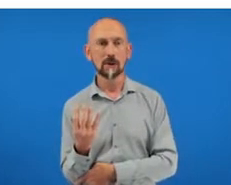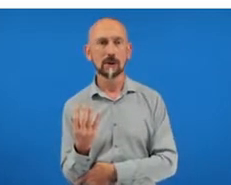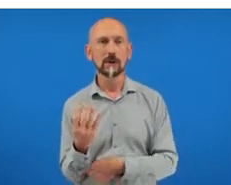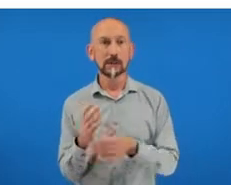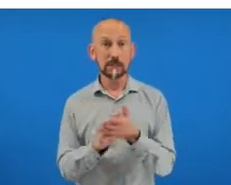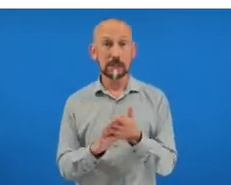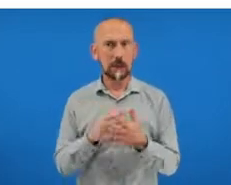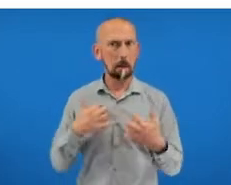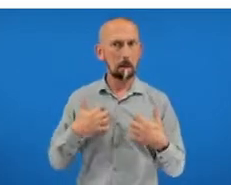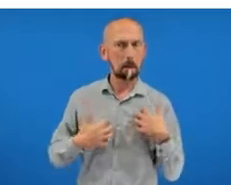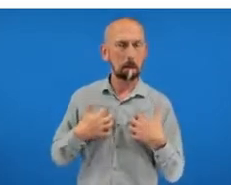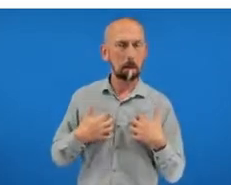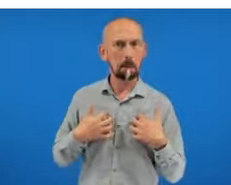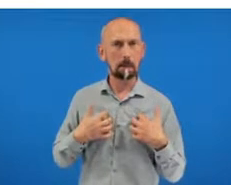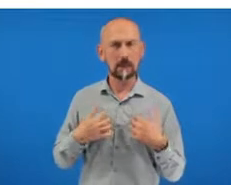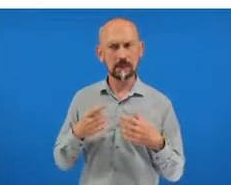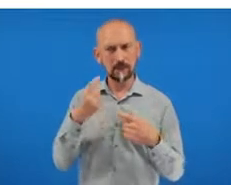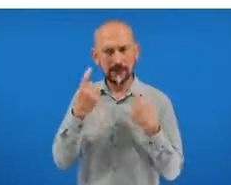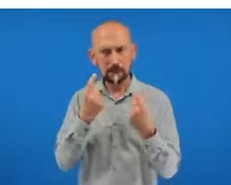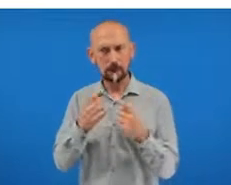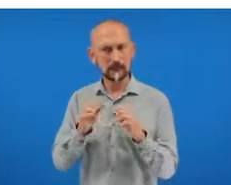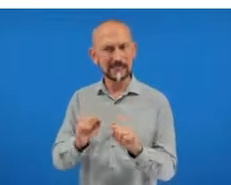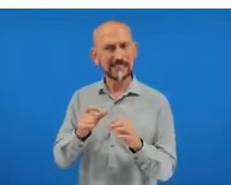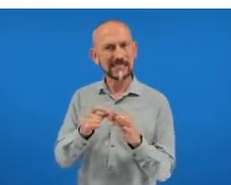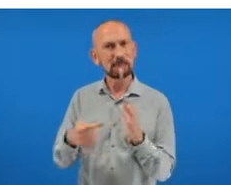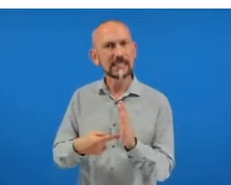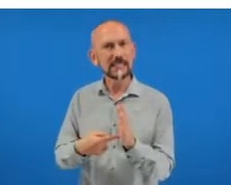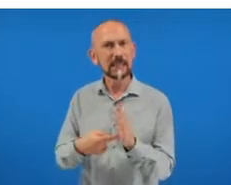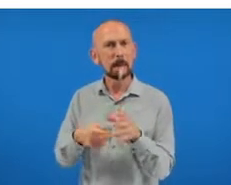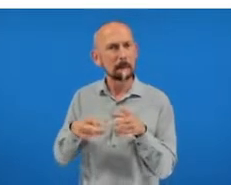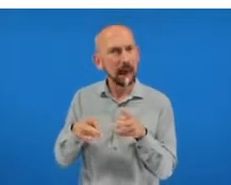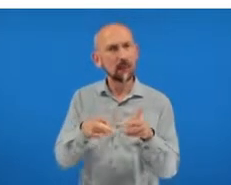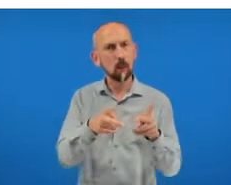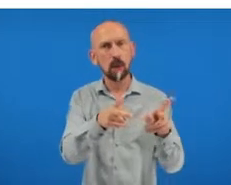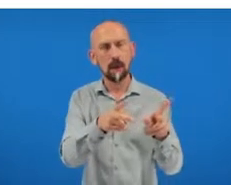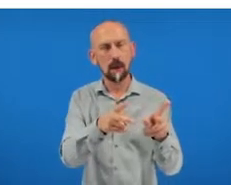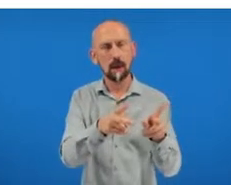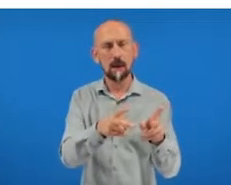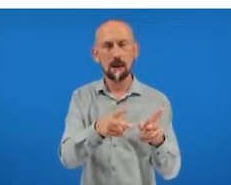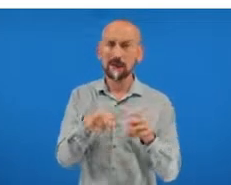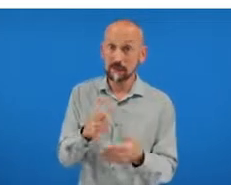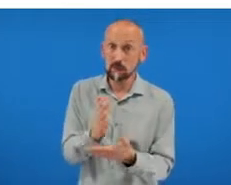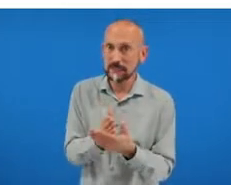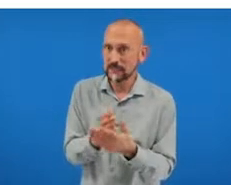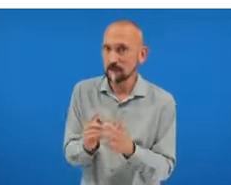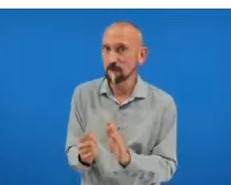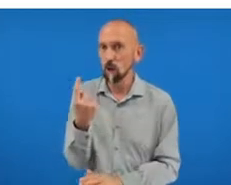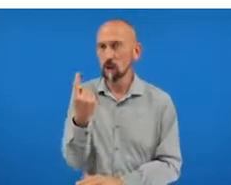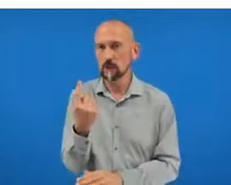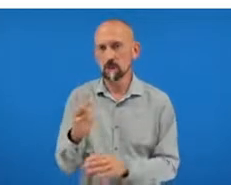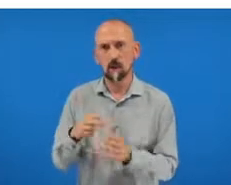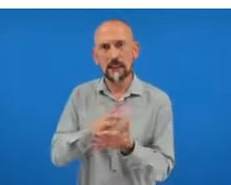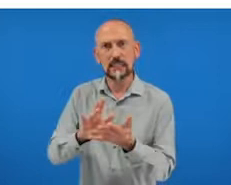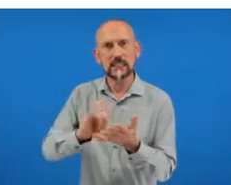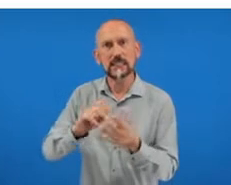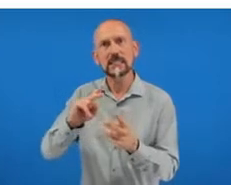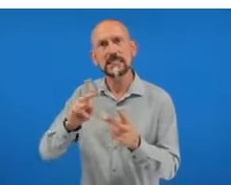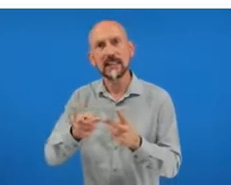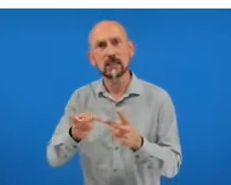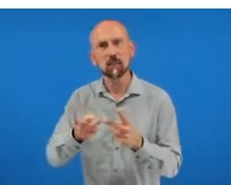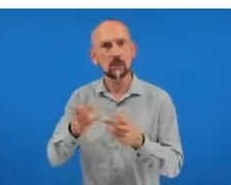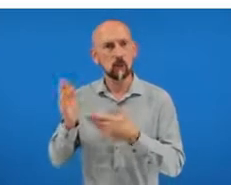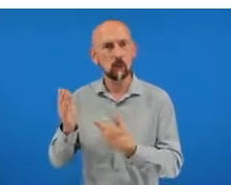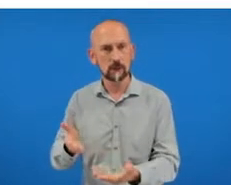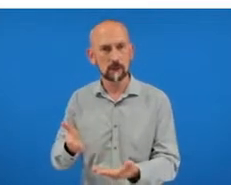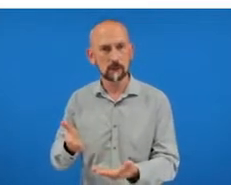building a CBT pathway, which will be quite unique in NHS secondary care services in the UK. I would